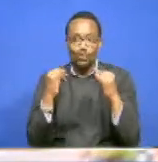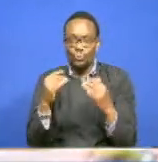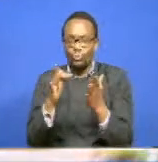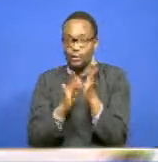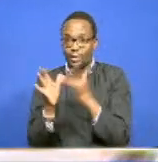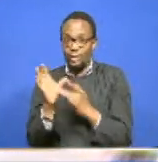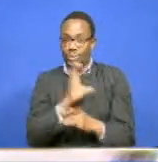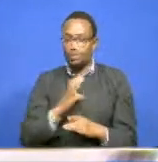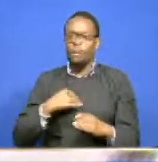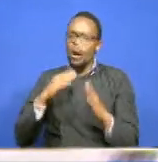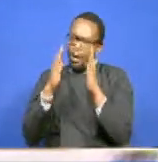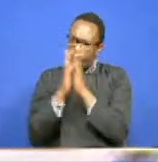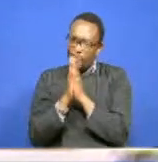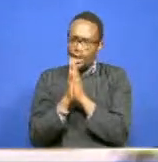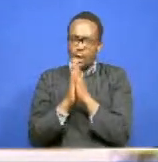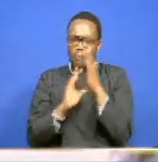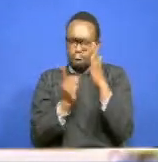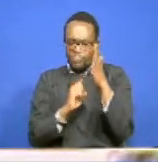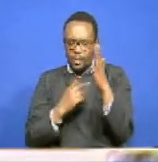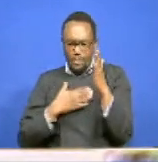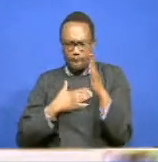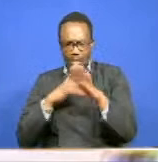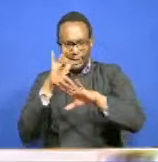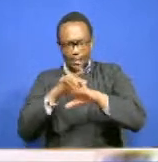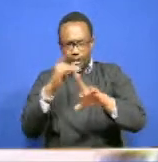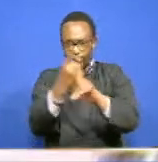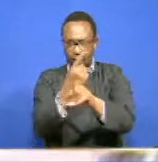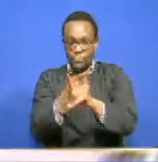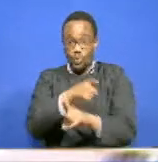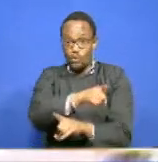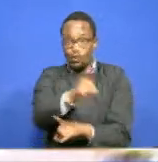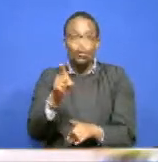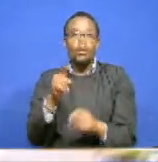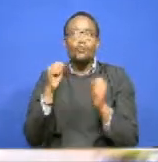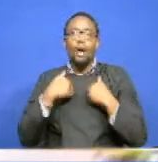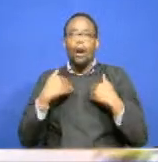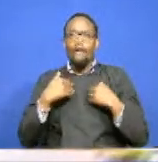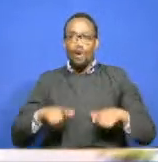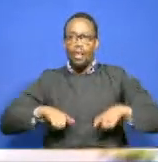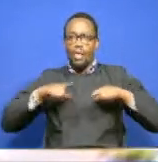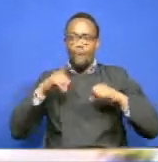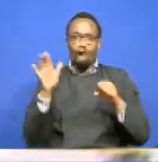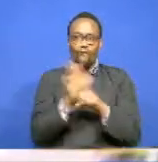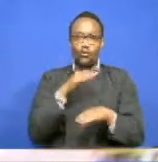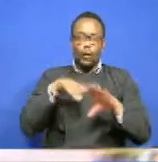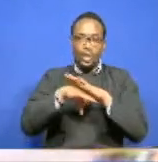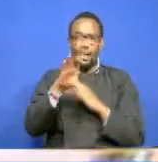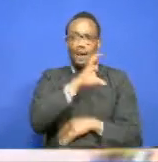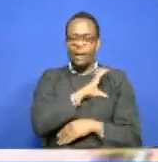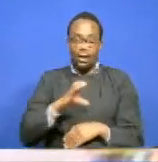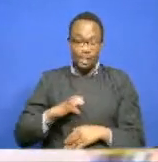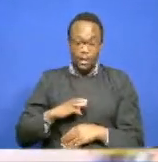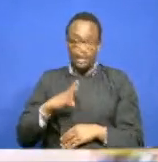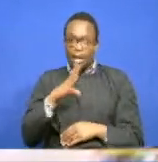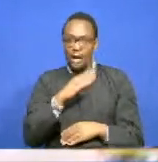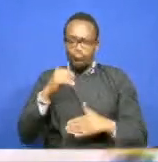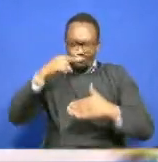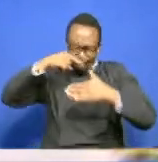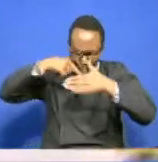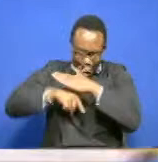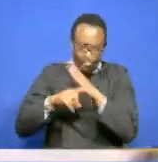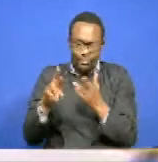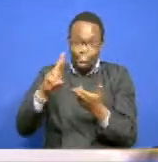those touched by your ministry would be drawn to a fuller life in Christ and deeper